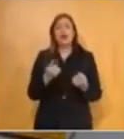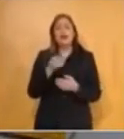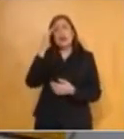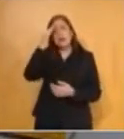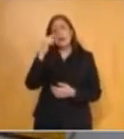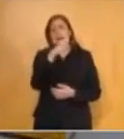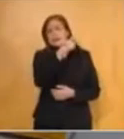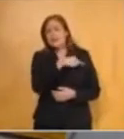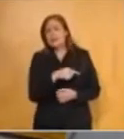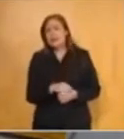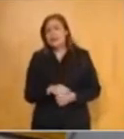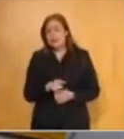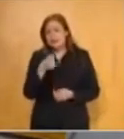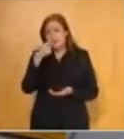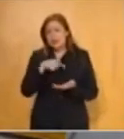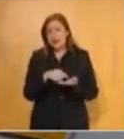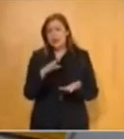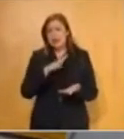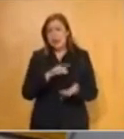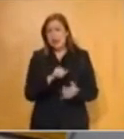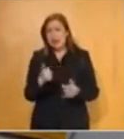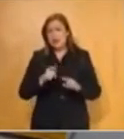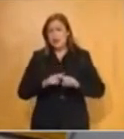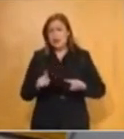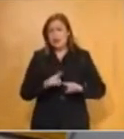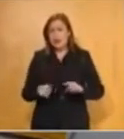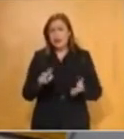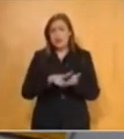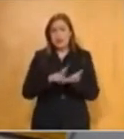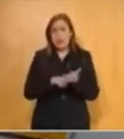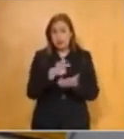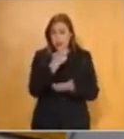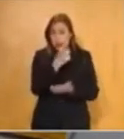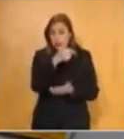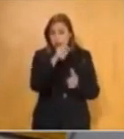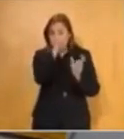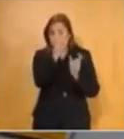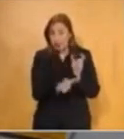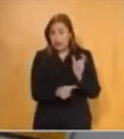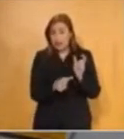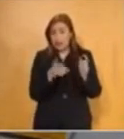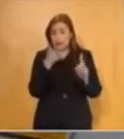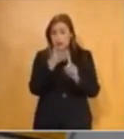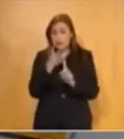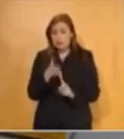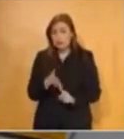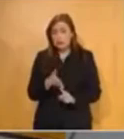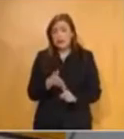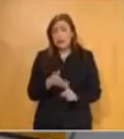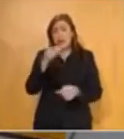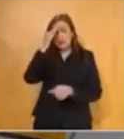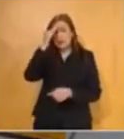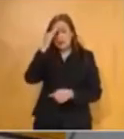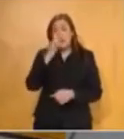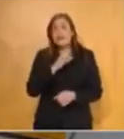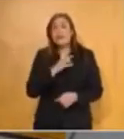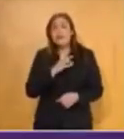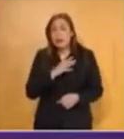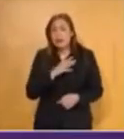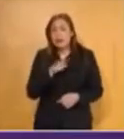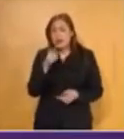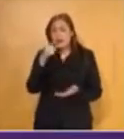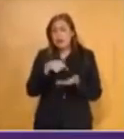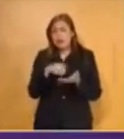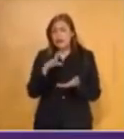can find another kind of social values for this genre? What about horror? Do you think, can we find